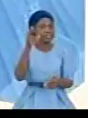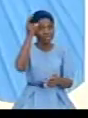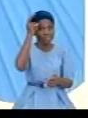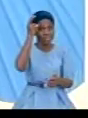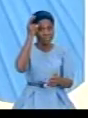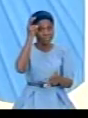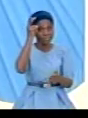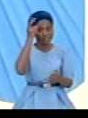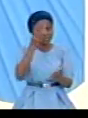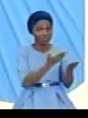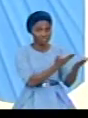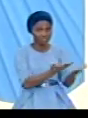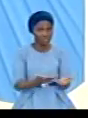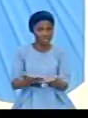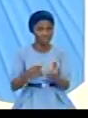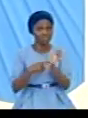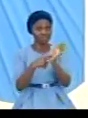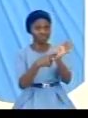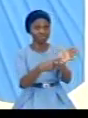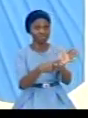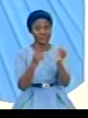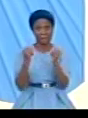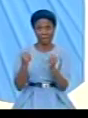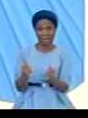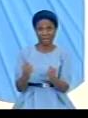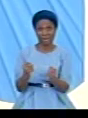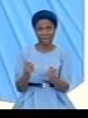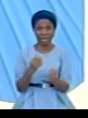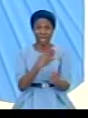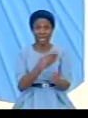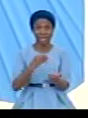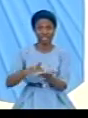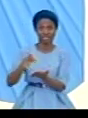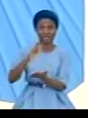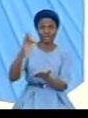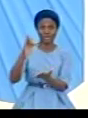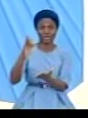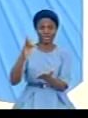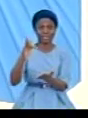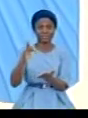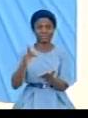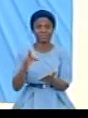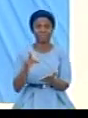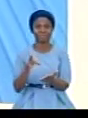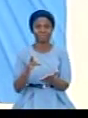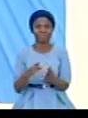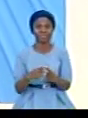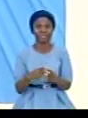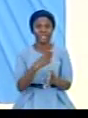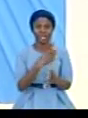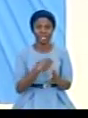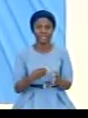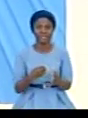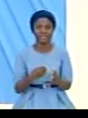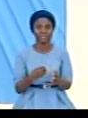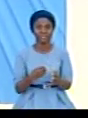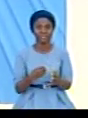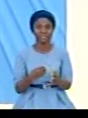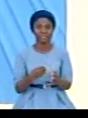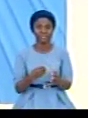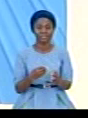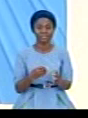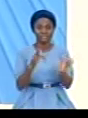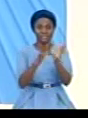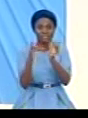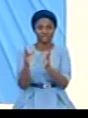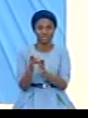presented power and glory. And you think about Jesus, he knew